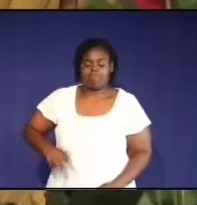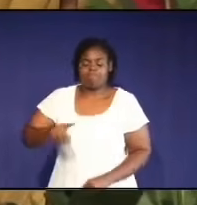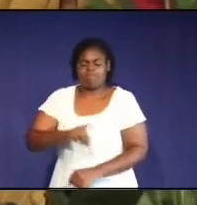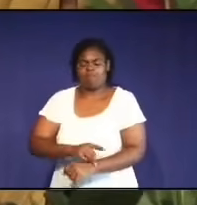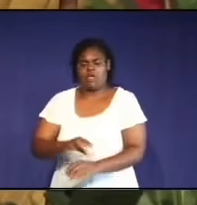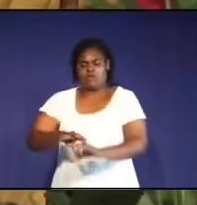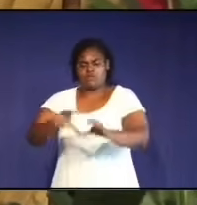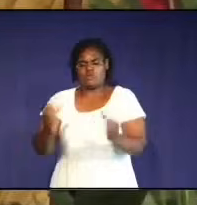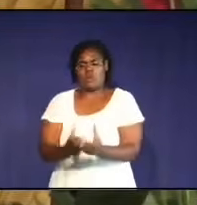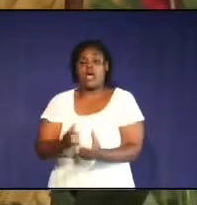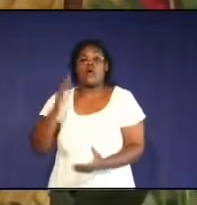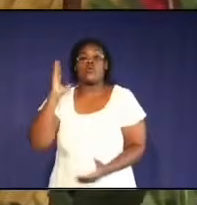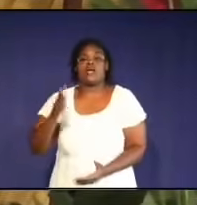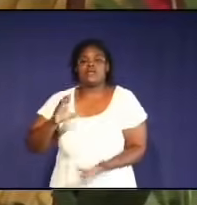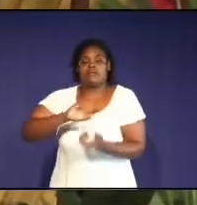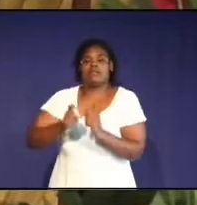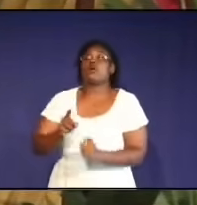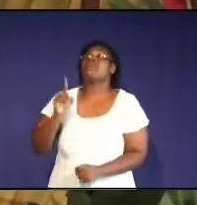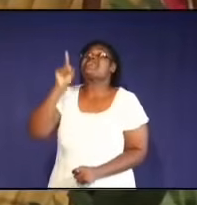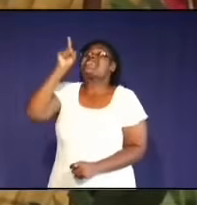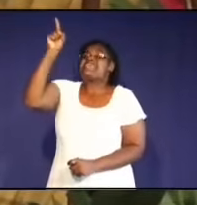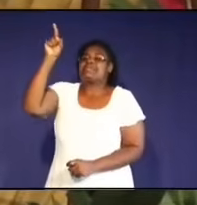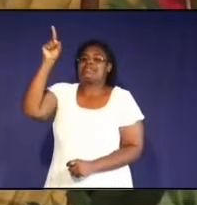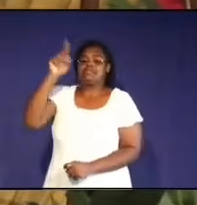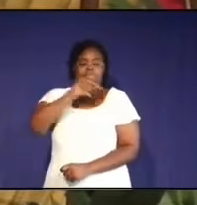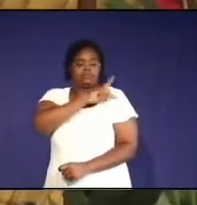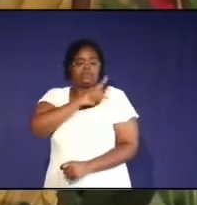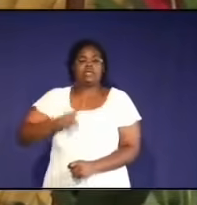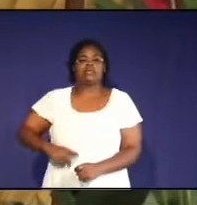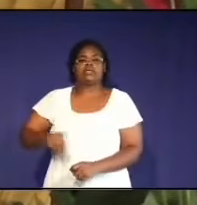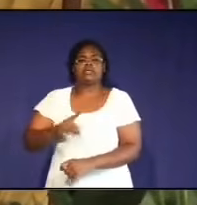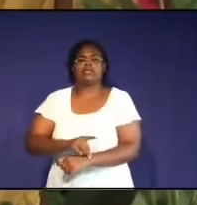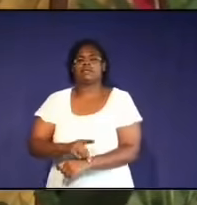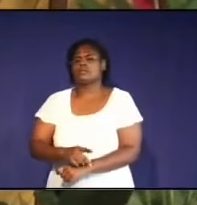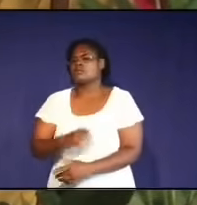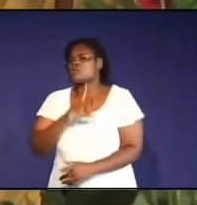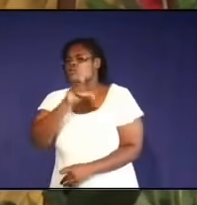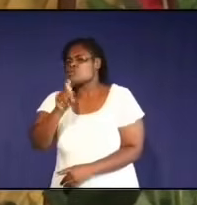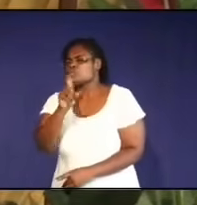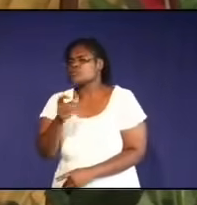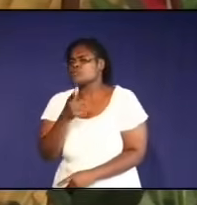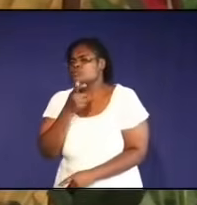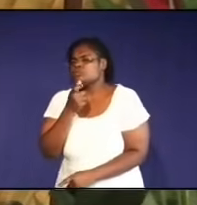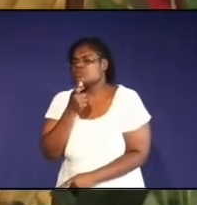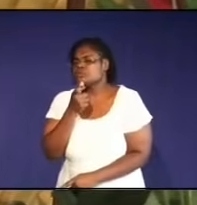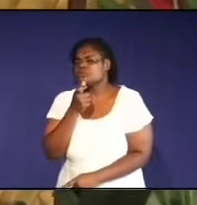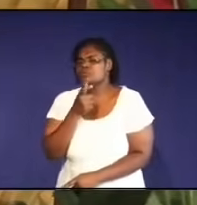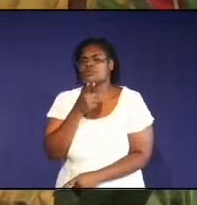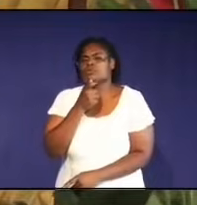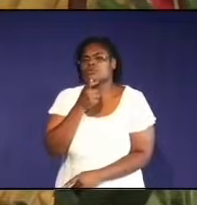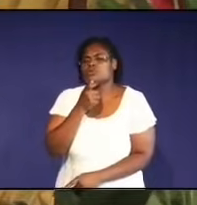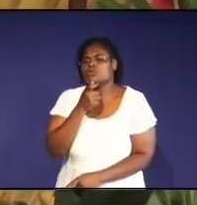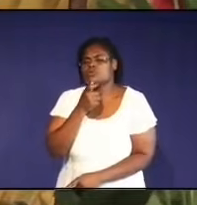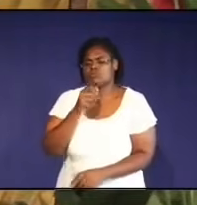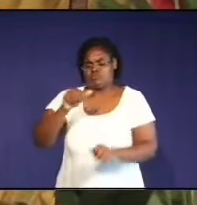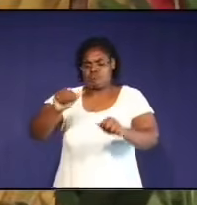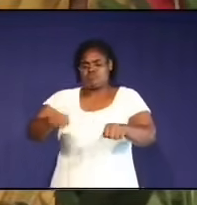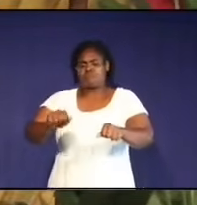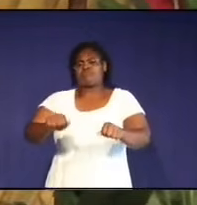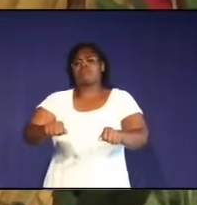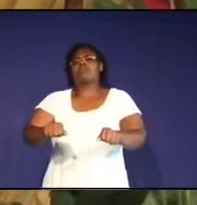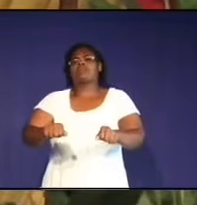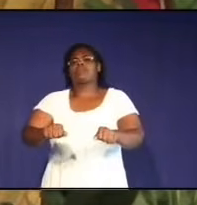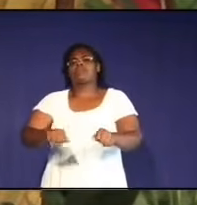God's kingdom. Who shall? Who shall? Who shall be able to